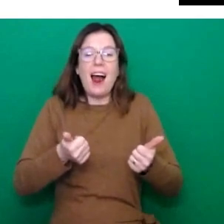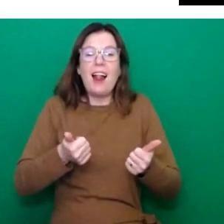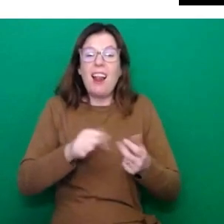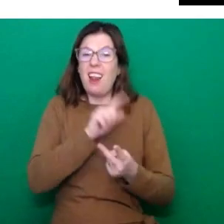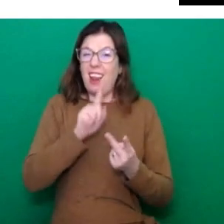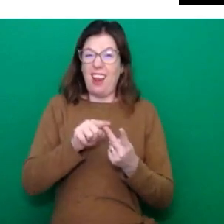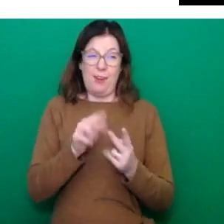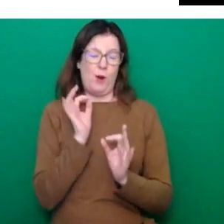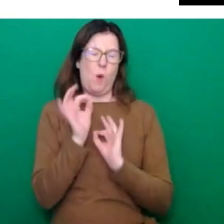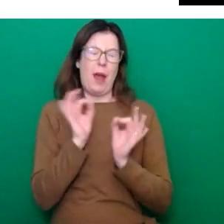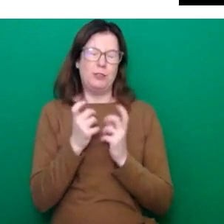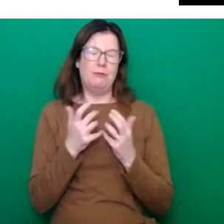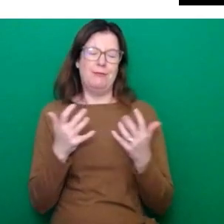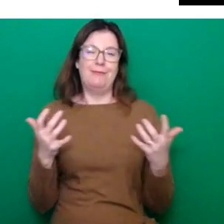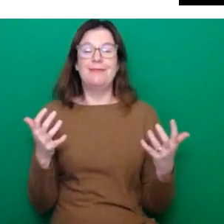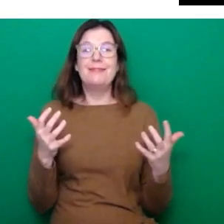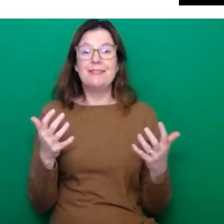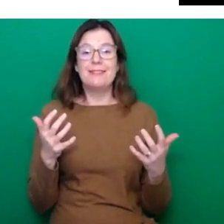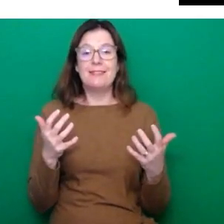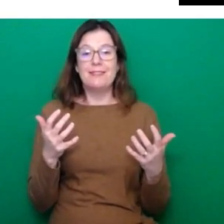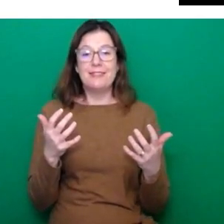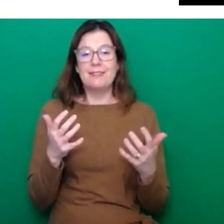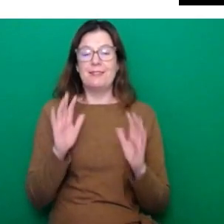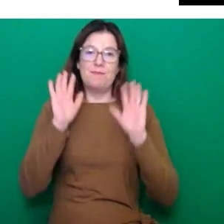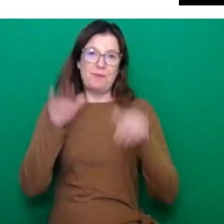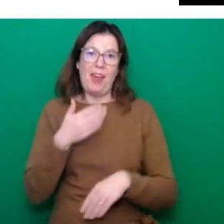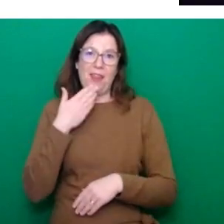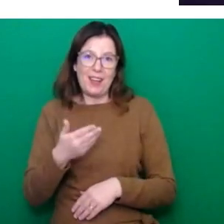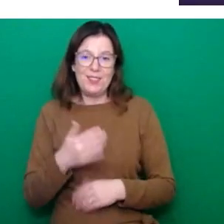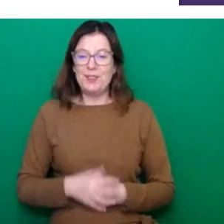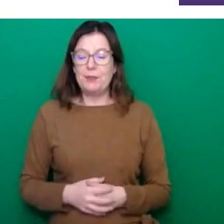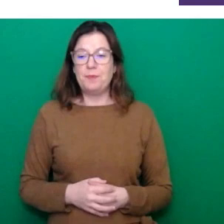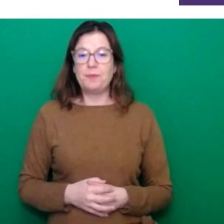asking lots of questions. And thank you both very much.